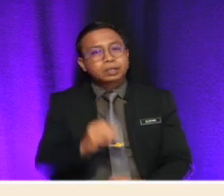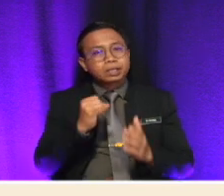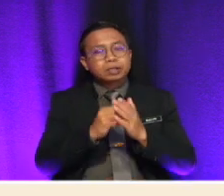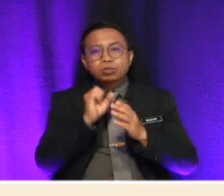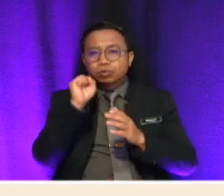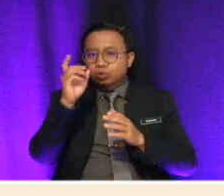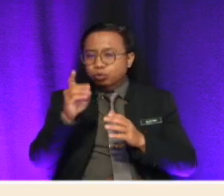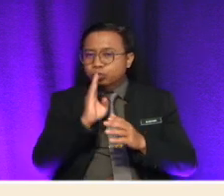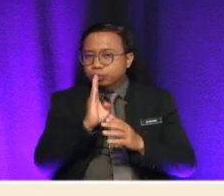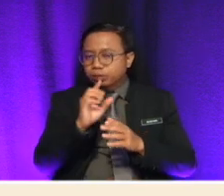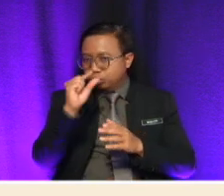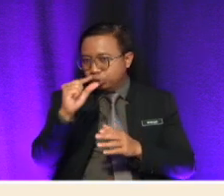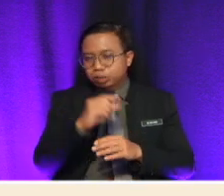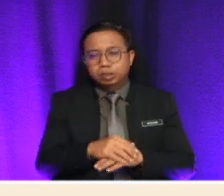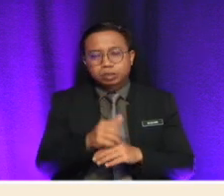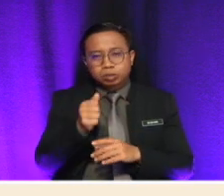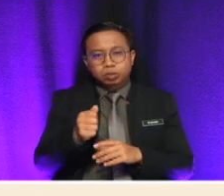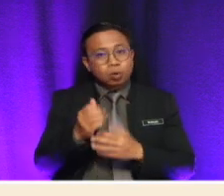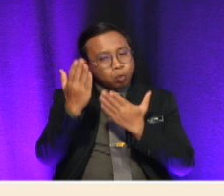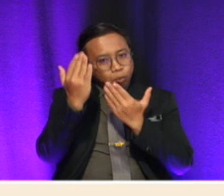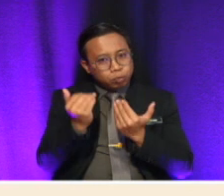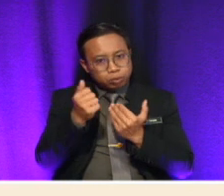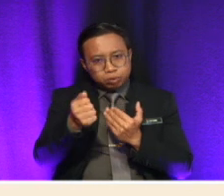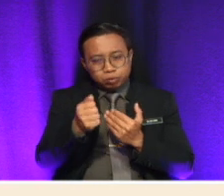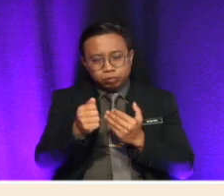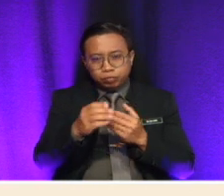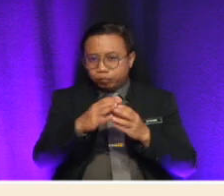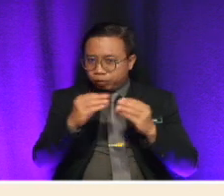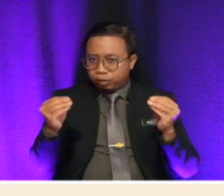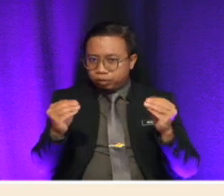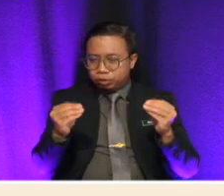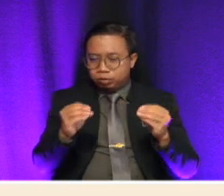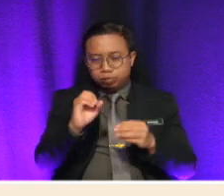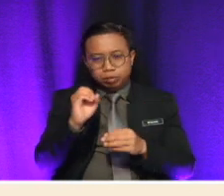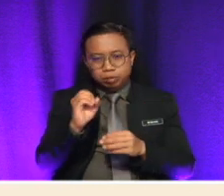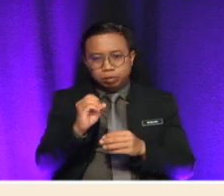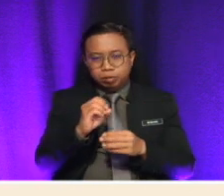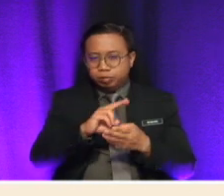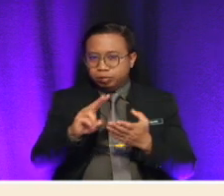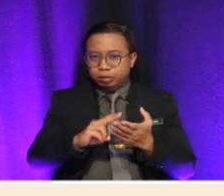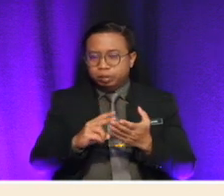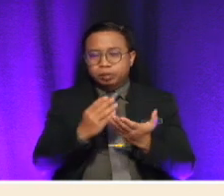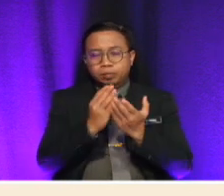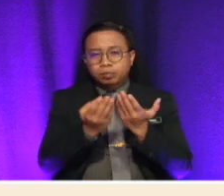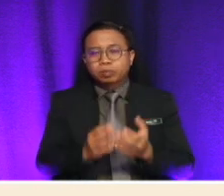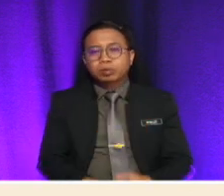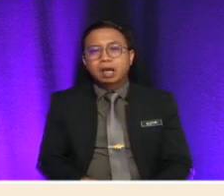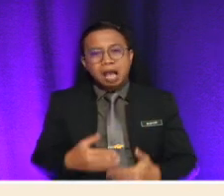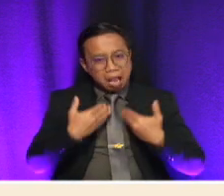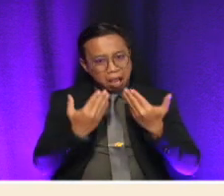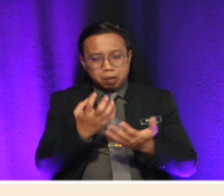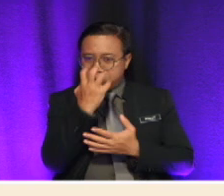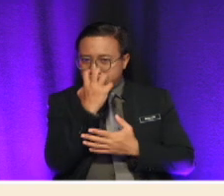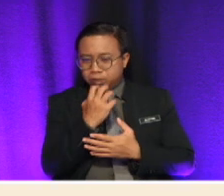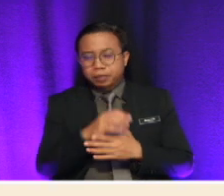be G. You wish they would hurry up and finish because it's now dark and you can't even read a book to pass the time. How annoying. Can